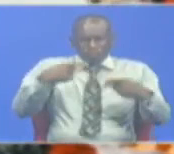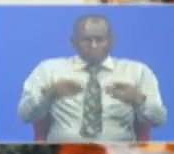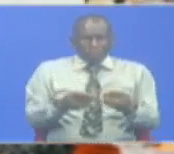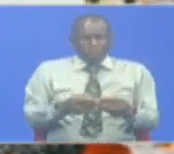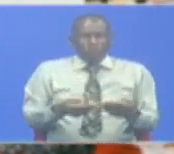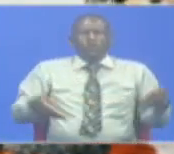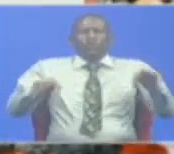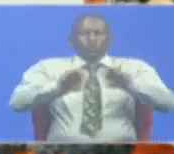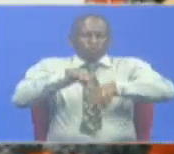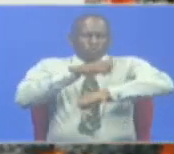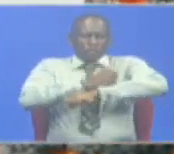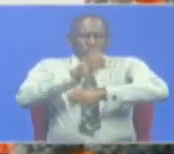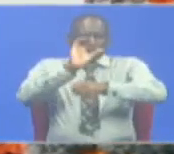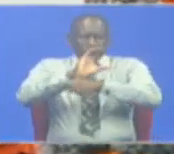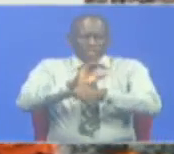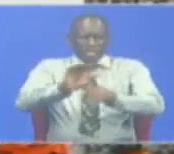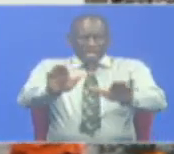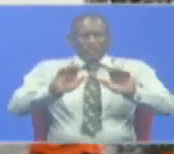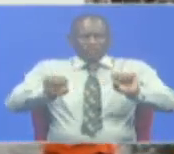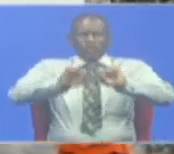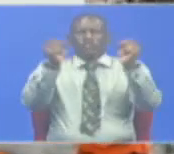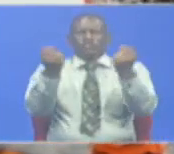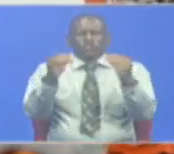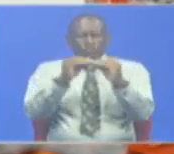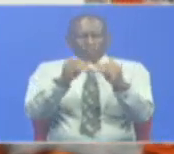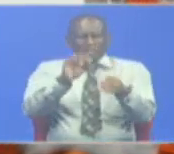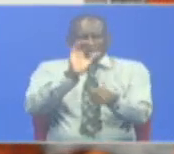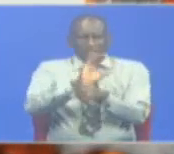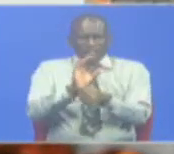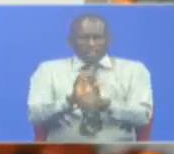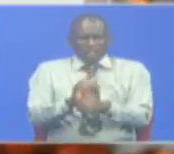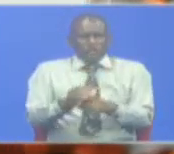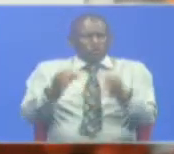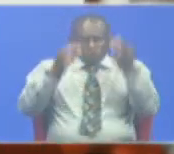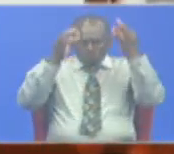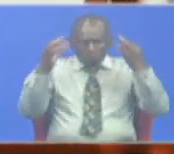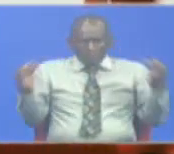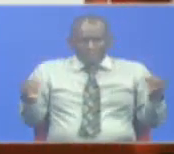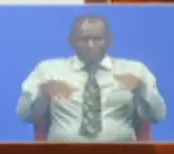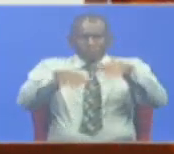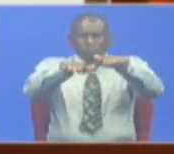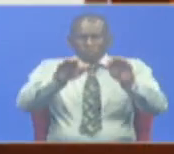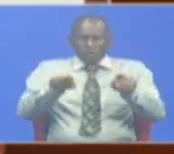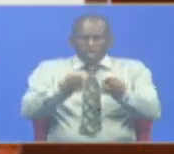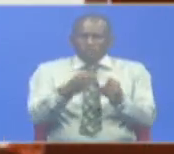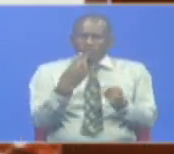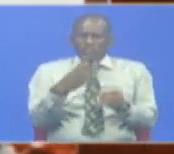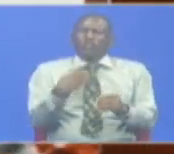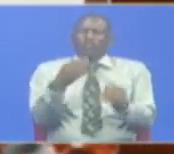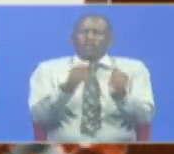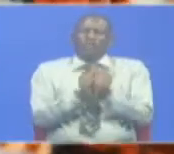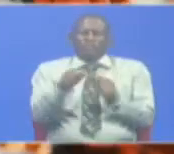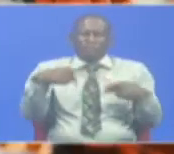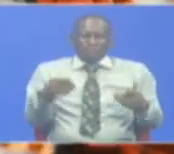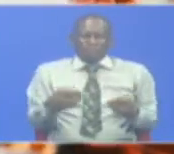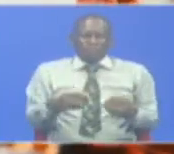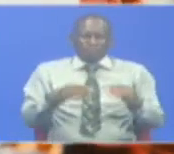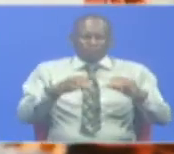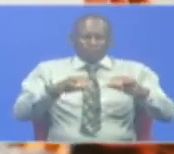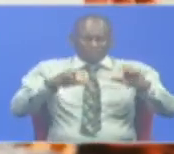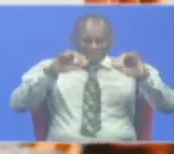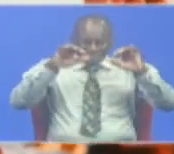schools, churches, avoid social gatherings in churches, weddings, funerals like we have seen, only 15, self-isolate back